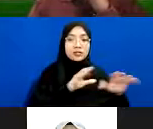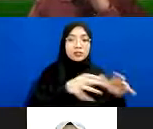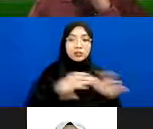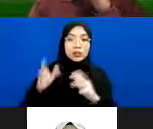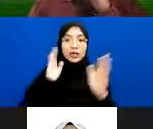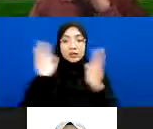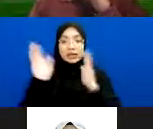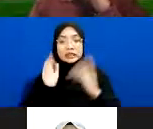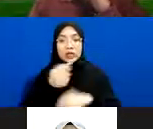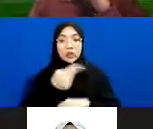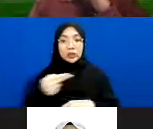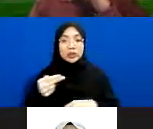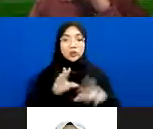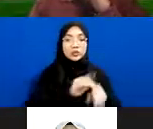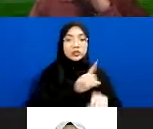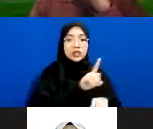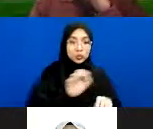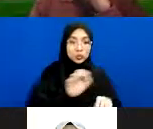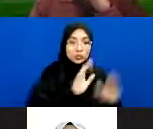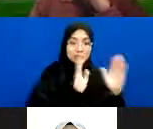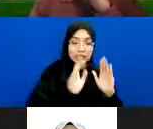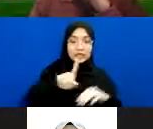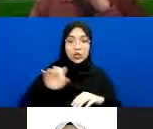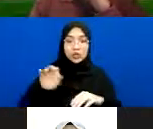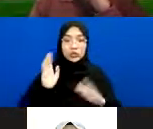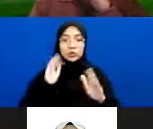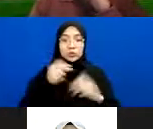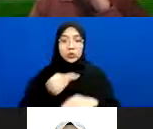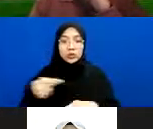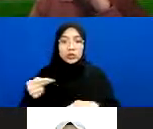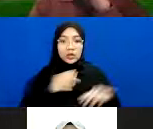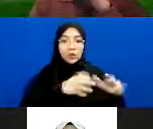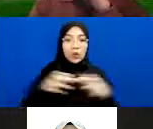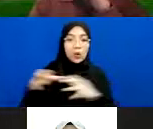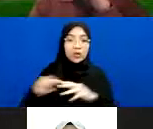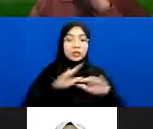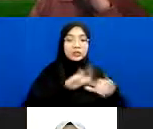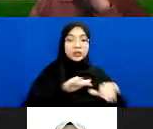Indonesians. For each group, there will be 50 students and 50 teachers.